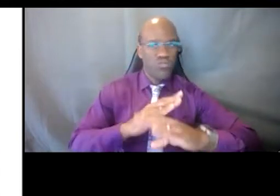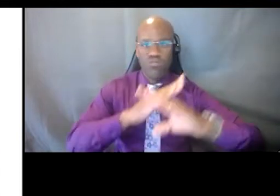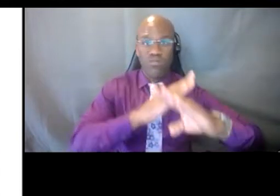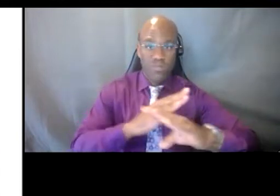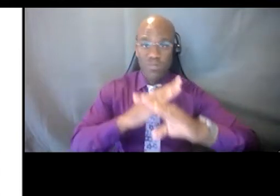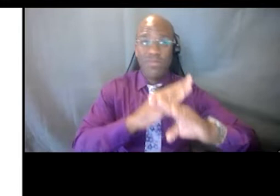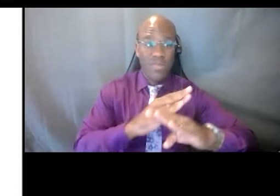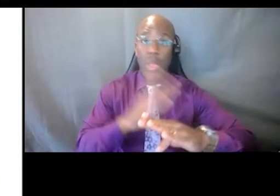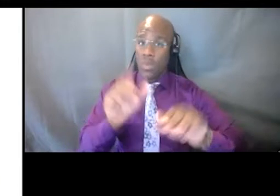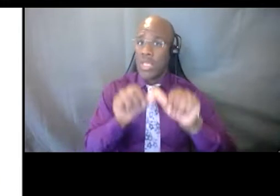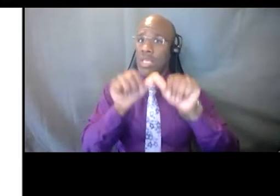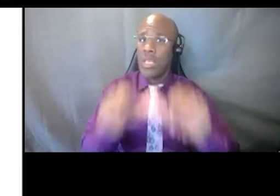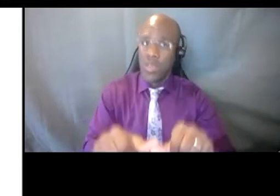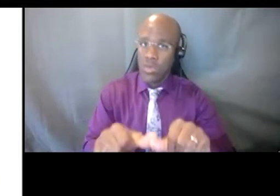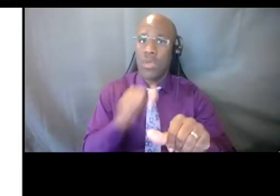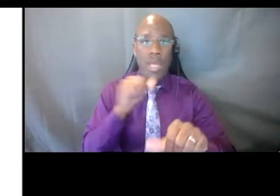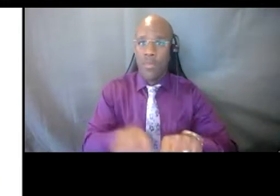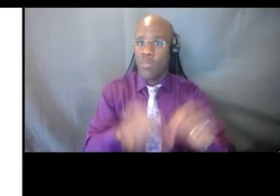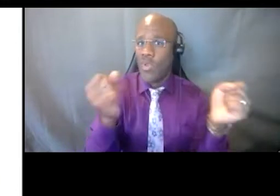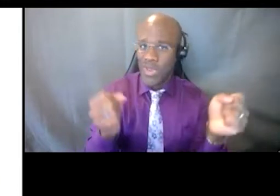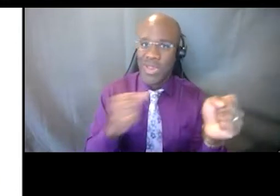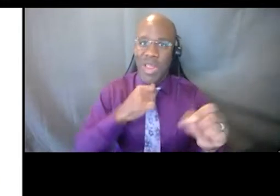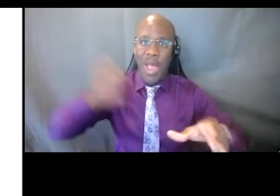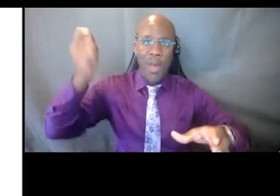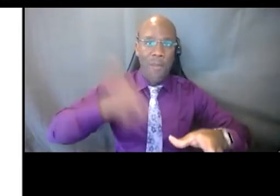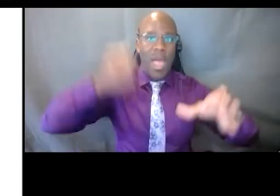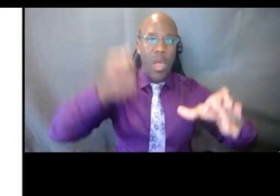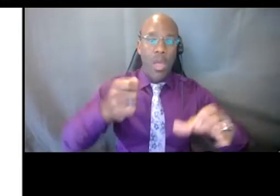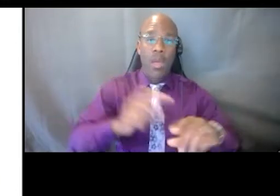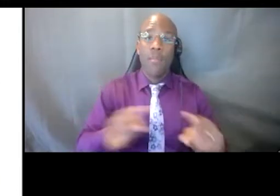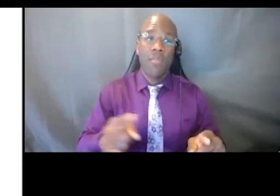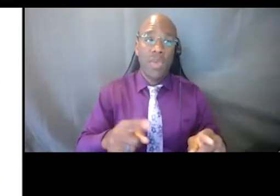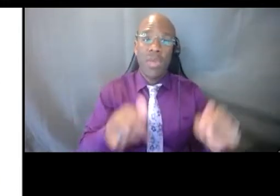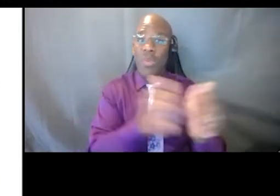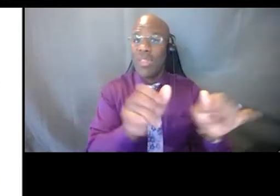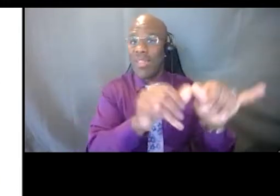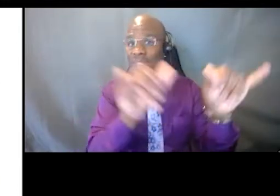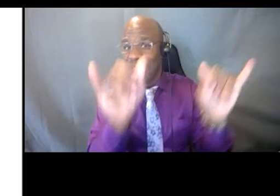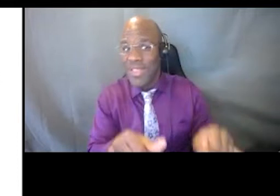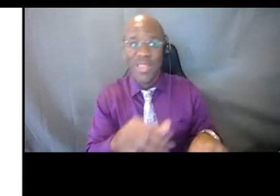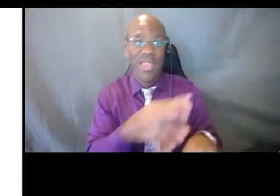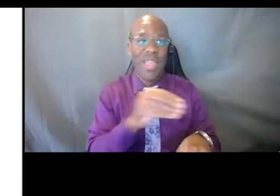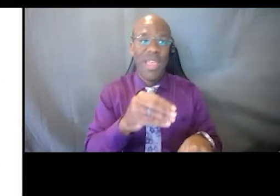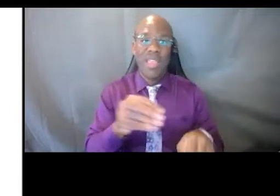to navigate systems that are entrenched in systemic and institutional social oppressions.